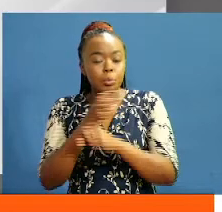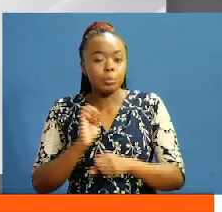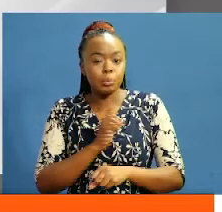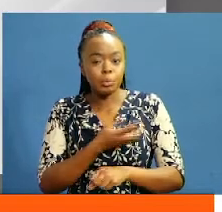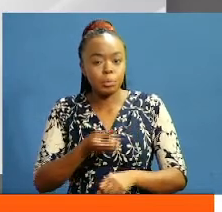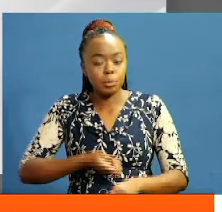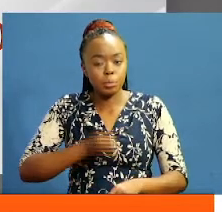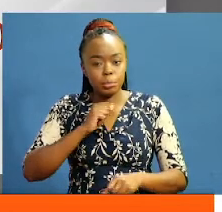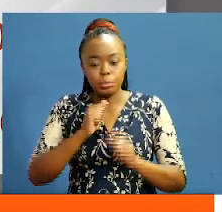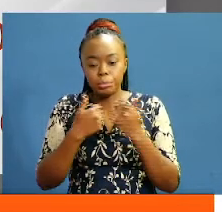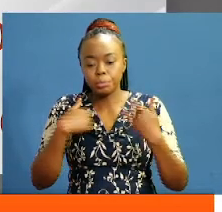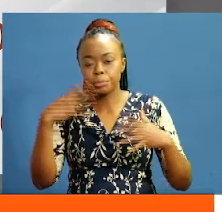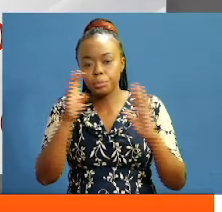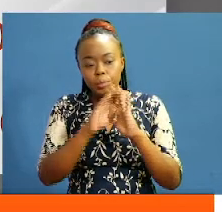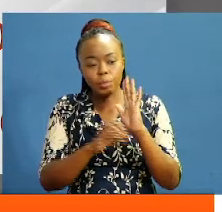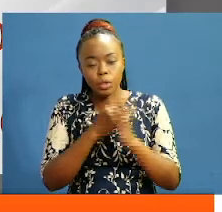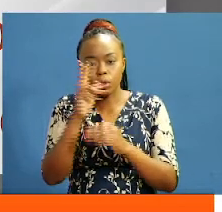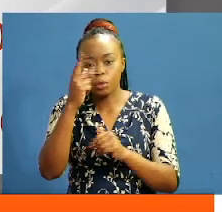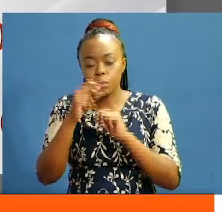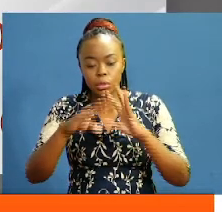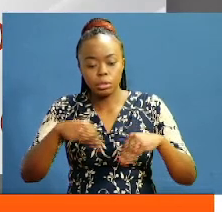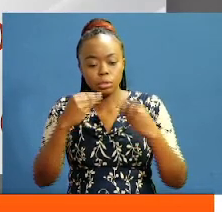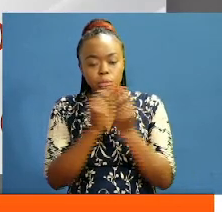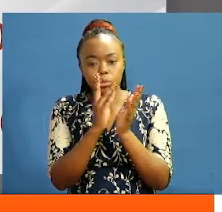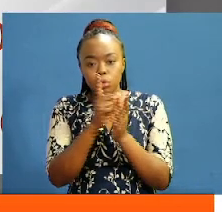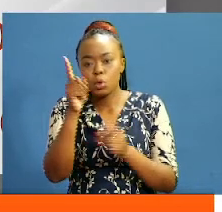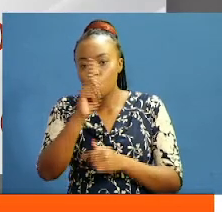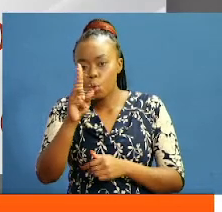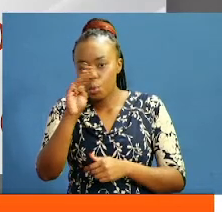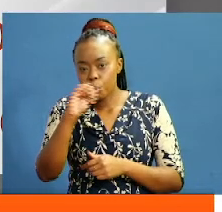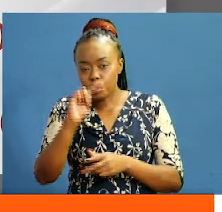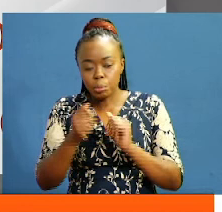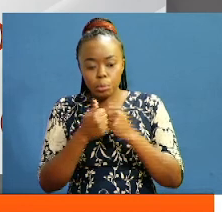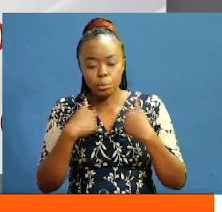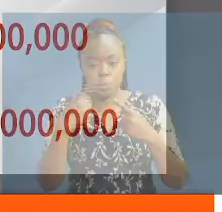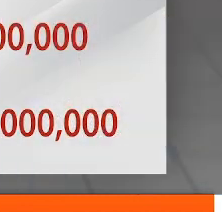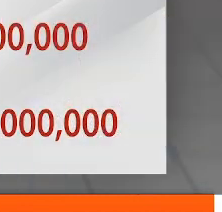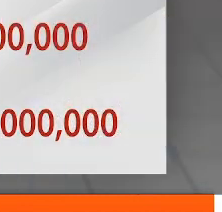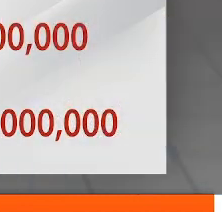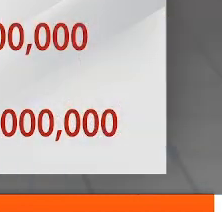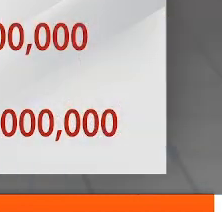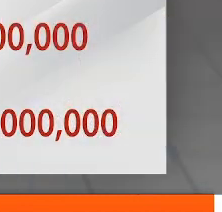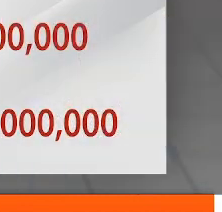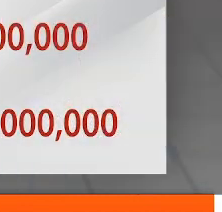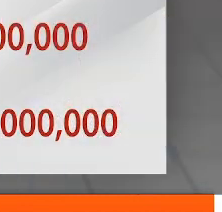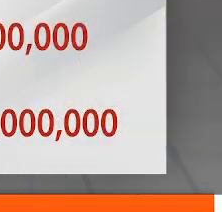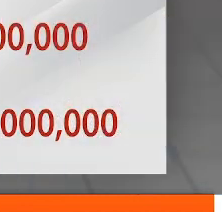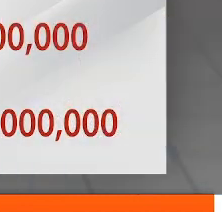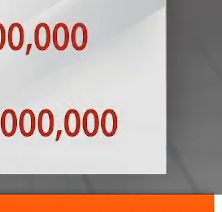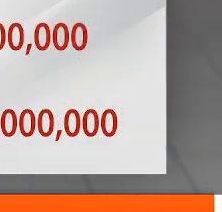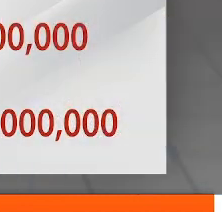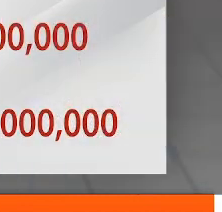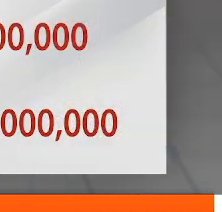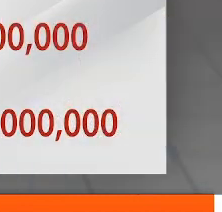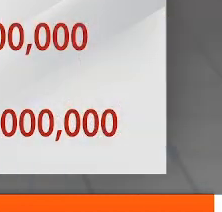own? Kampuni za bia za Kenya zilitoa hundi ya shilingi milioni moja sawia na The Elephant Corporation. Trigger Tours